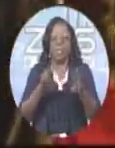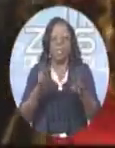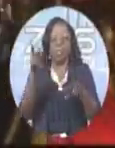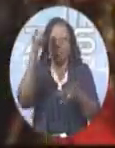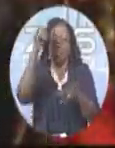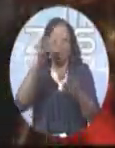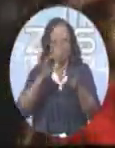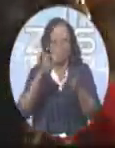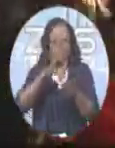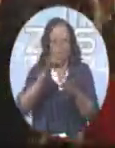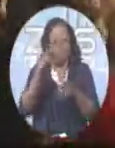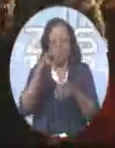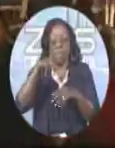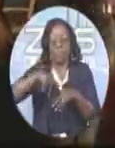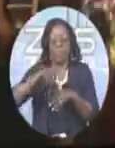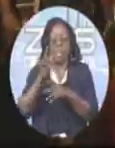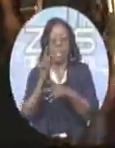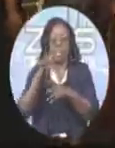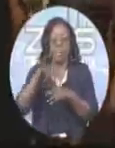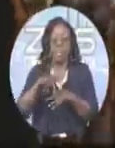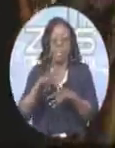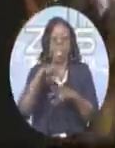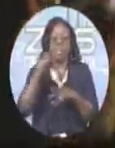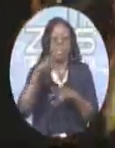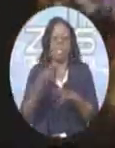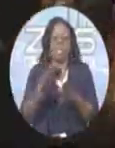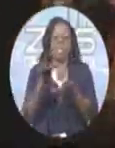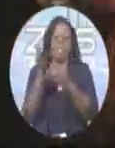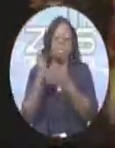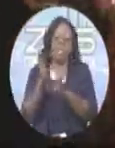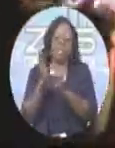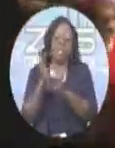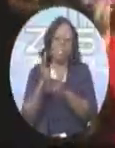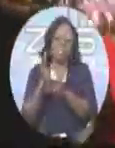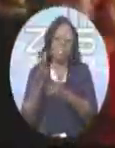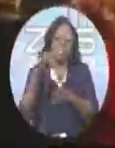Liberal Party. He says the FNM will put Bahamians' interest over politicians' personal profit.